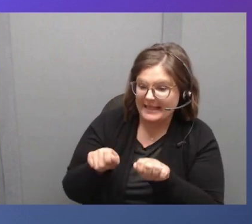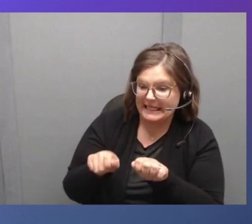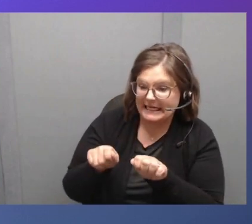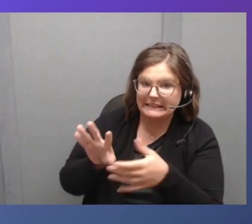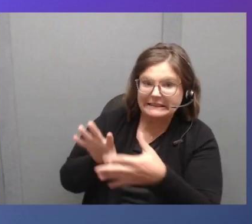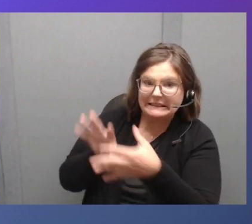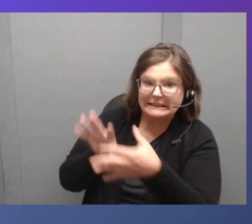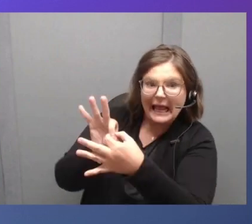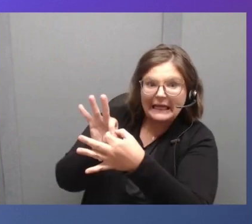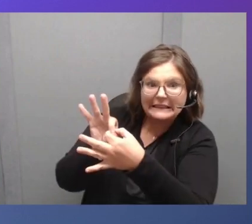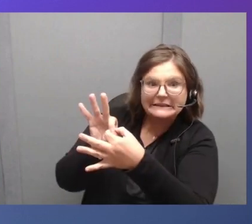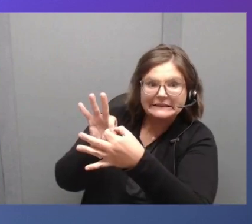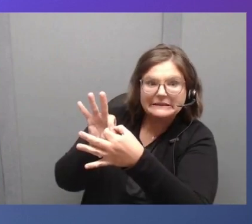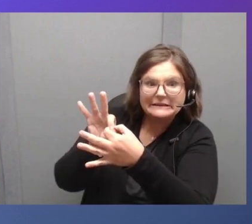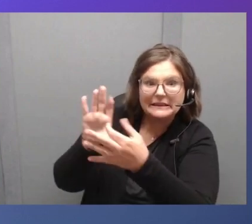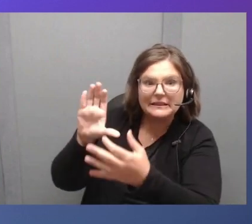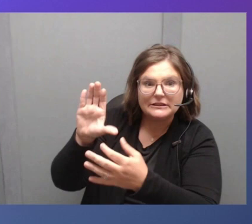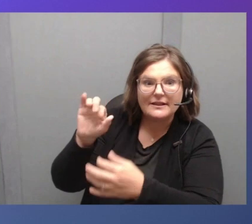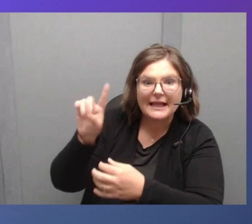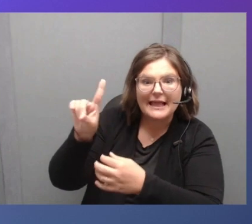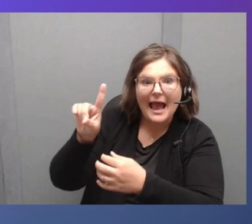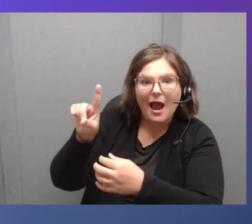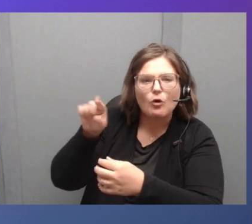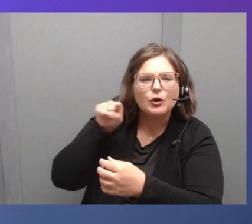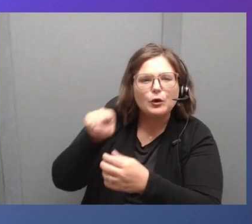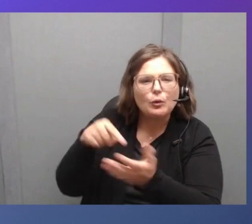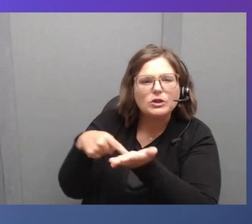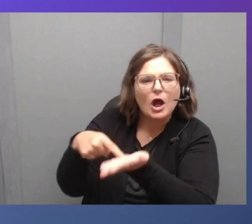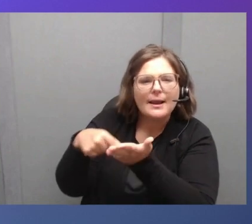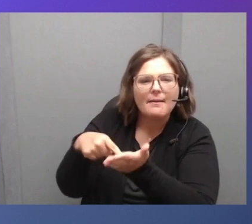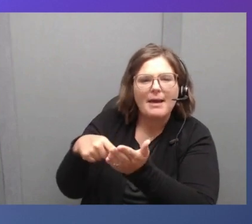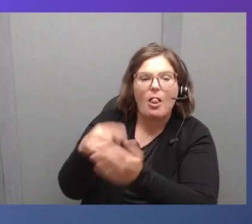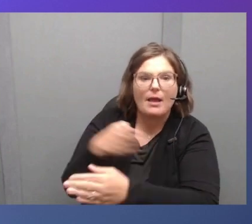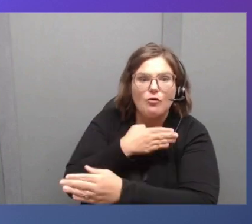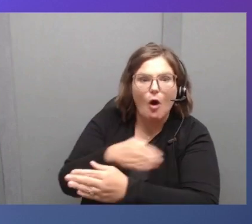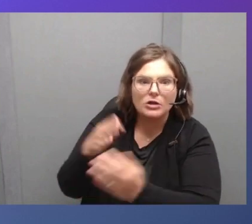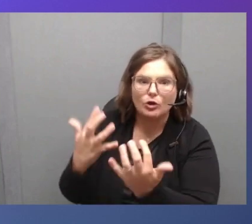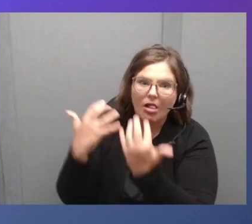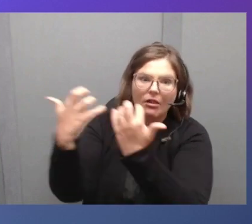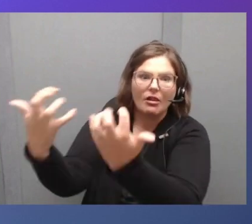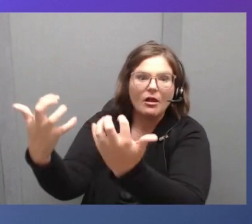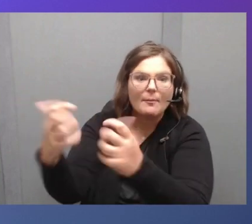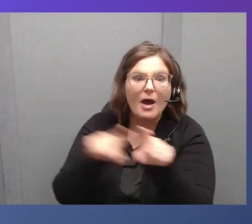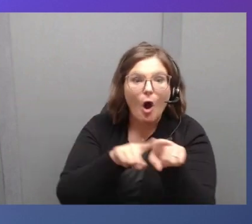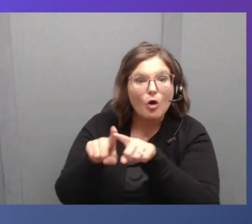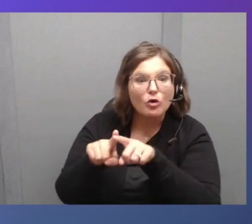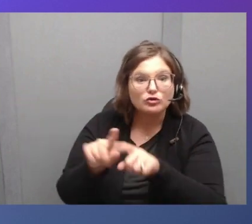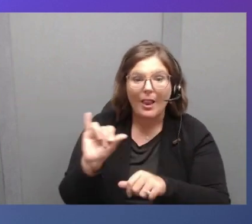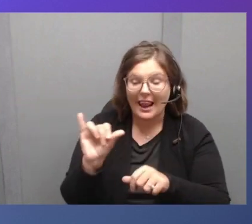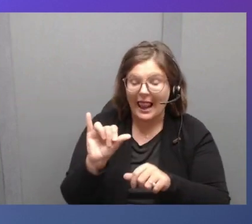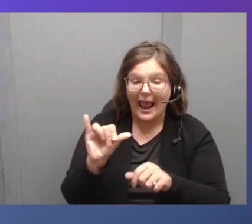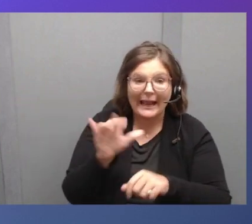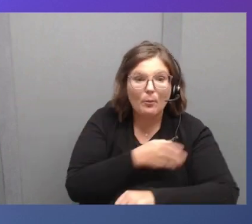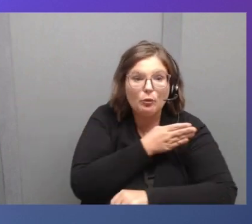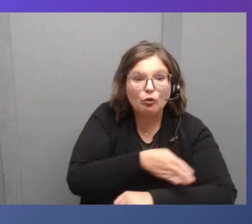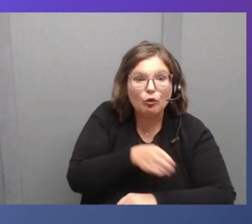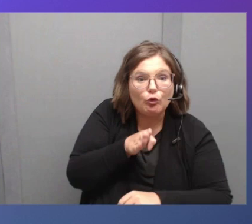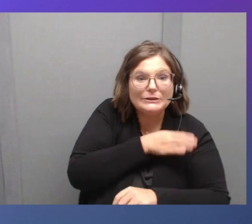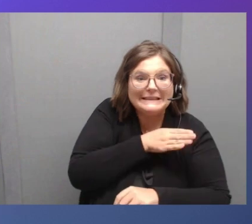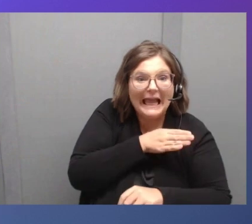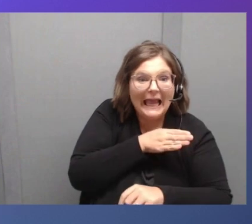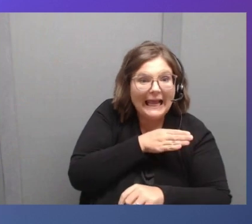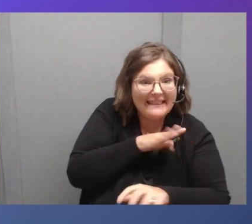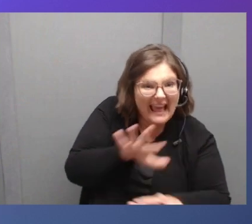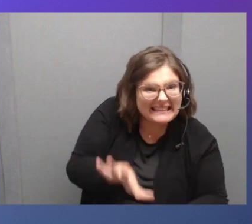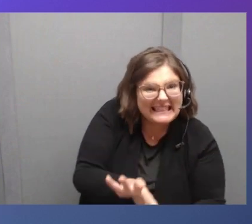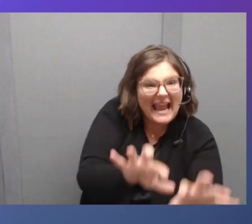And you're talking about a concert venue, but think about all these music festivals that pop up and they take over a town for a weekend, and